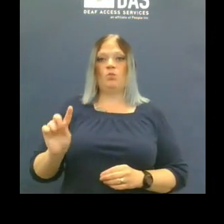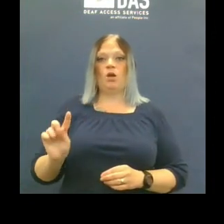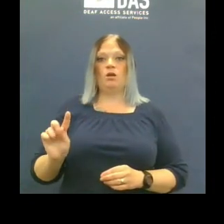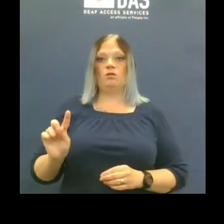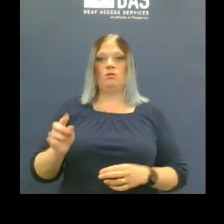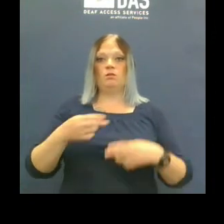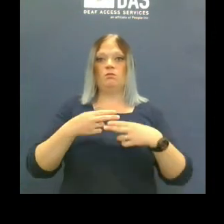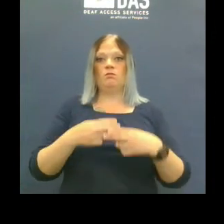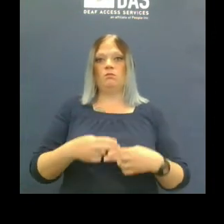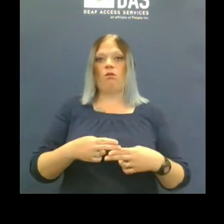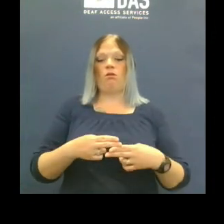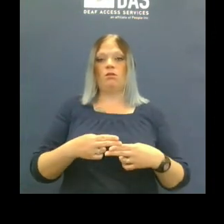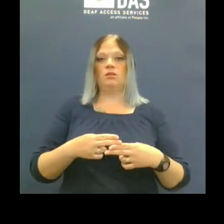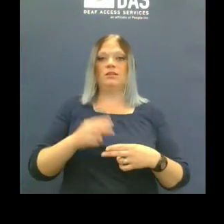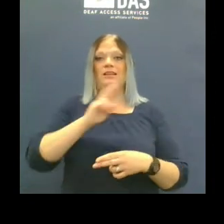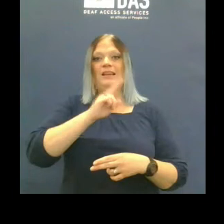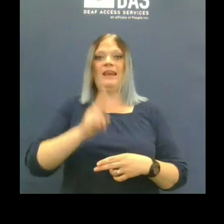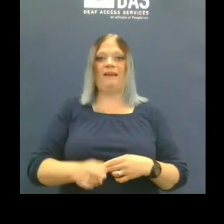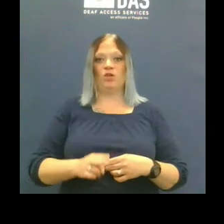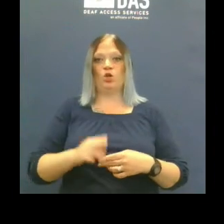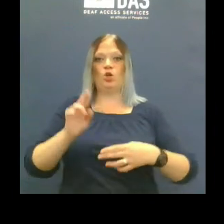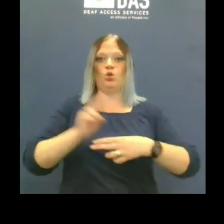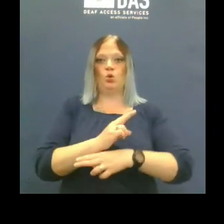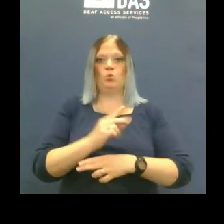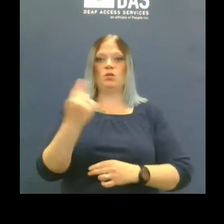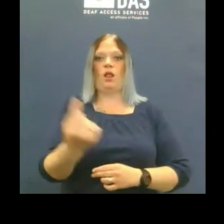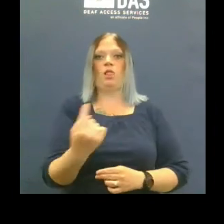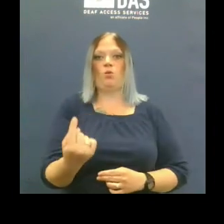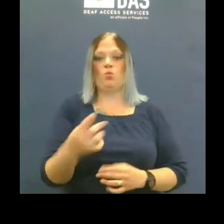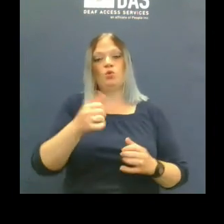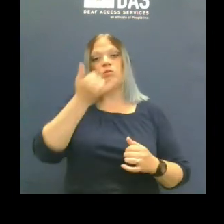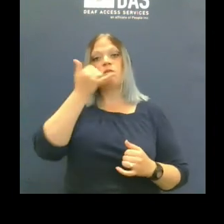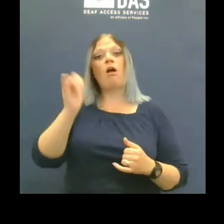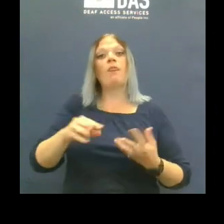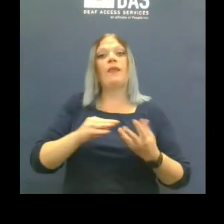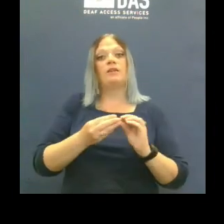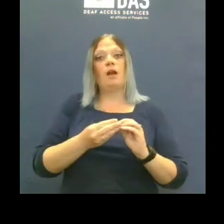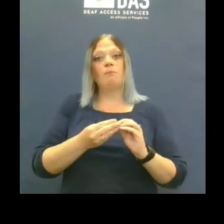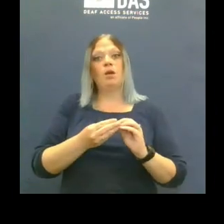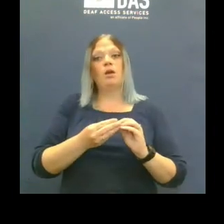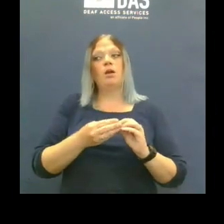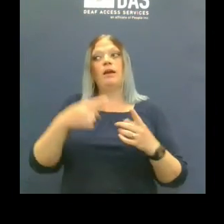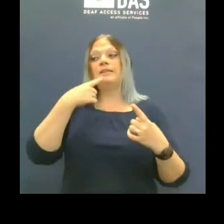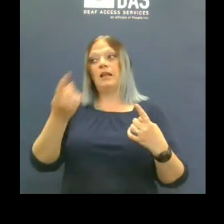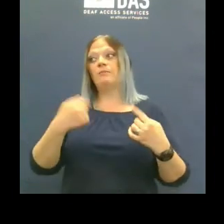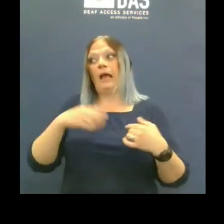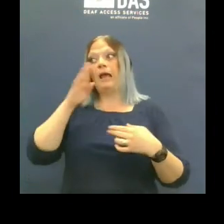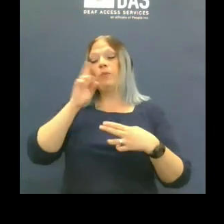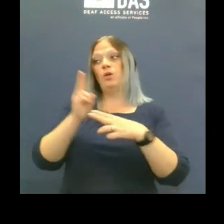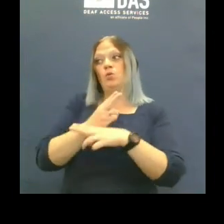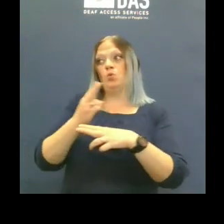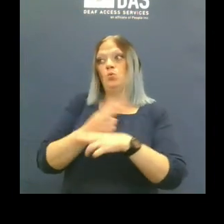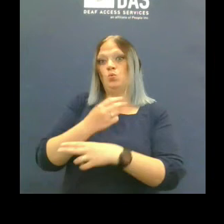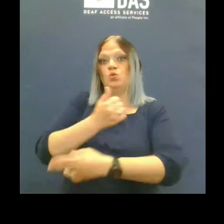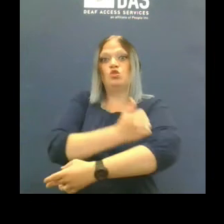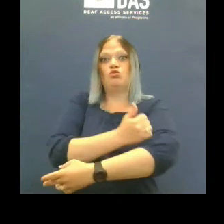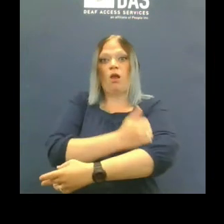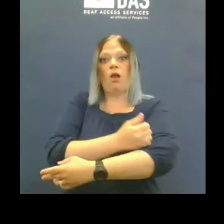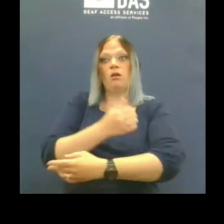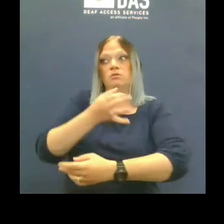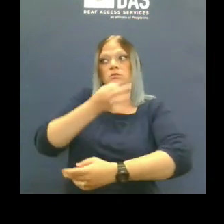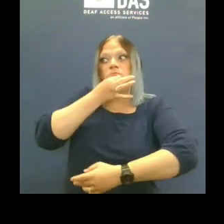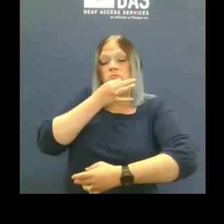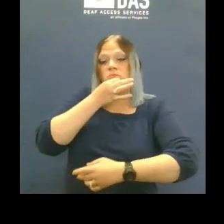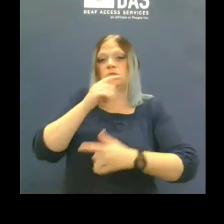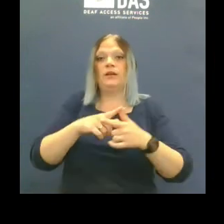800-484-3731. It's called Never Use Alone. And so you can call that number, and someone will and tell them that you're going to be using in a second,